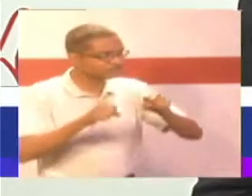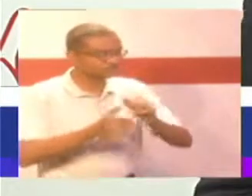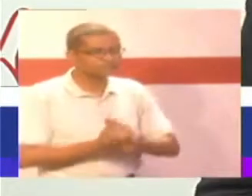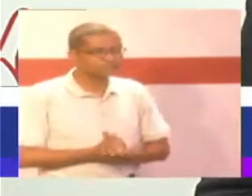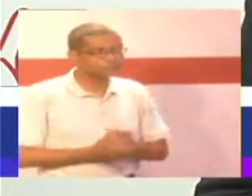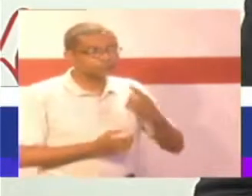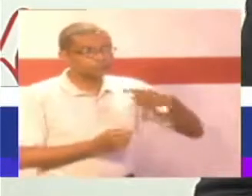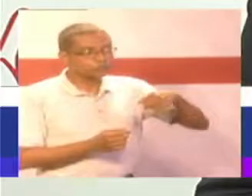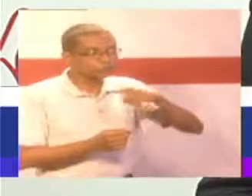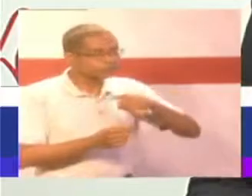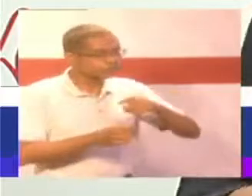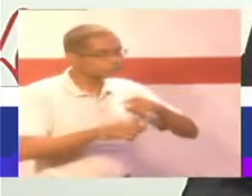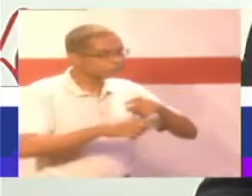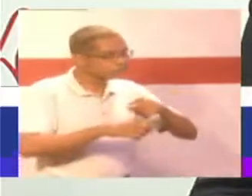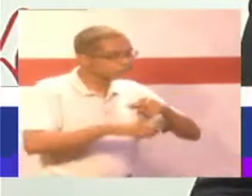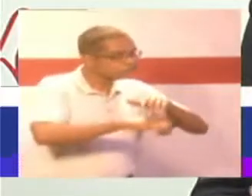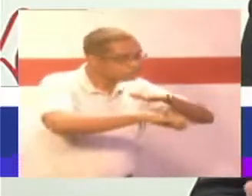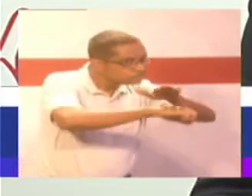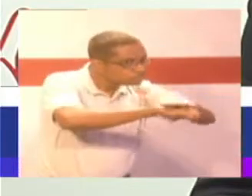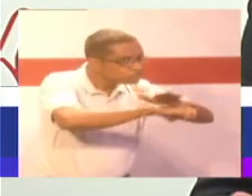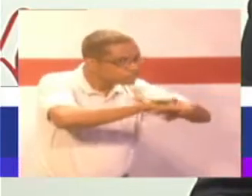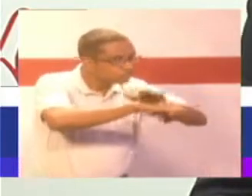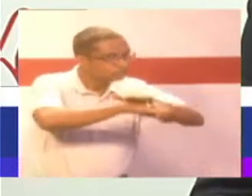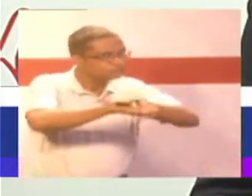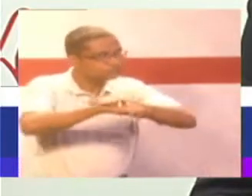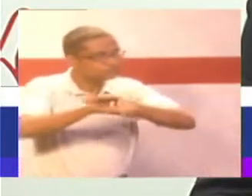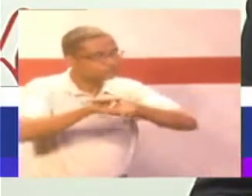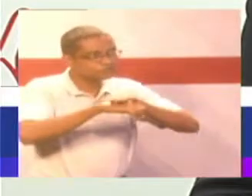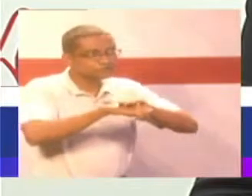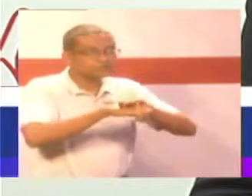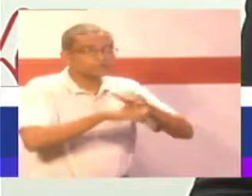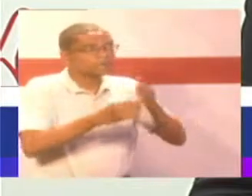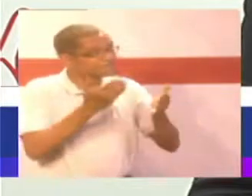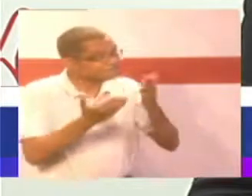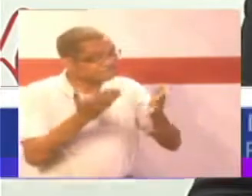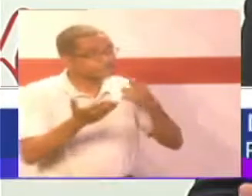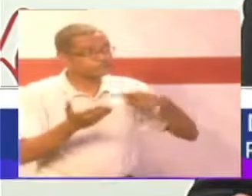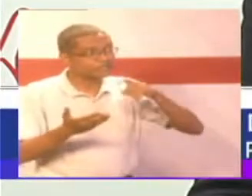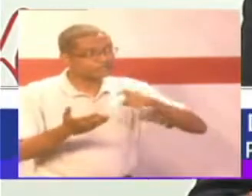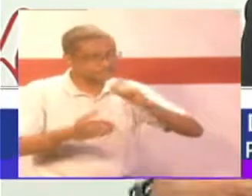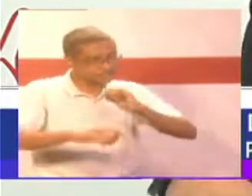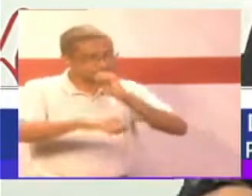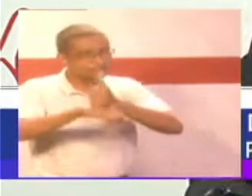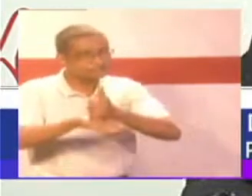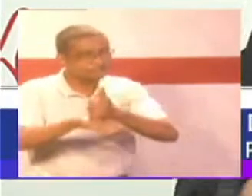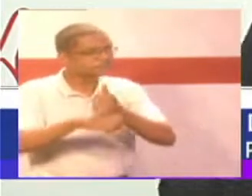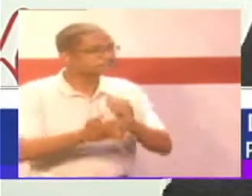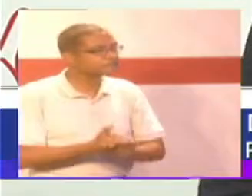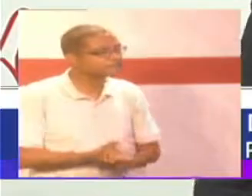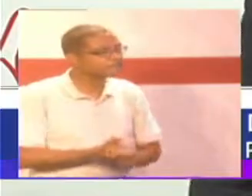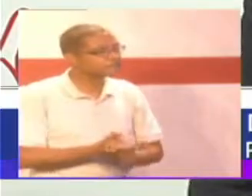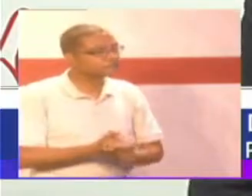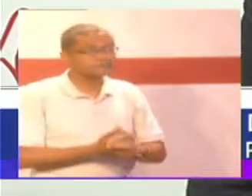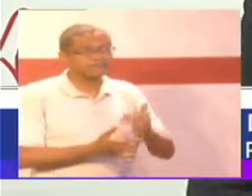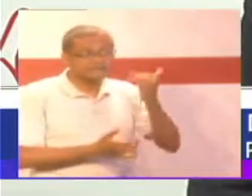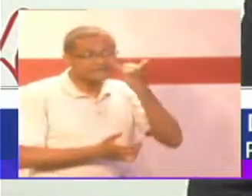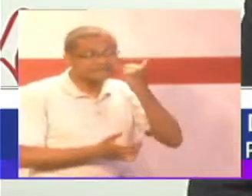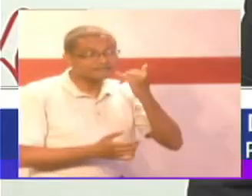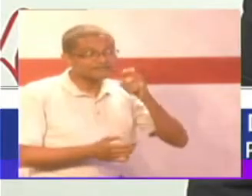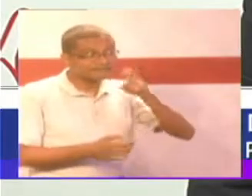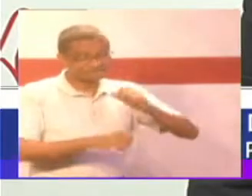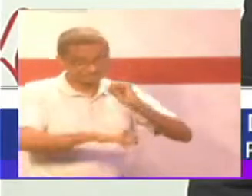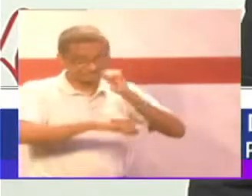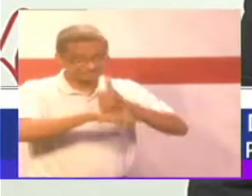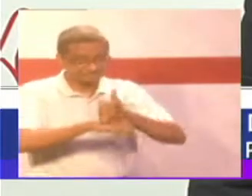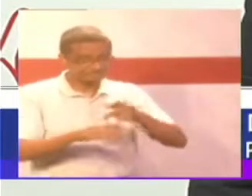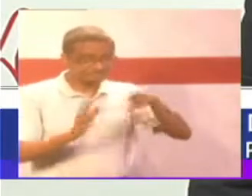the population of the potential need to implement this policy. However, if such a policy needs to be